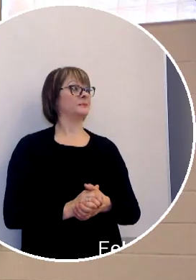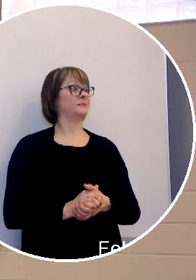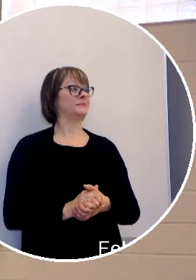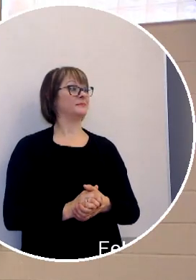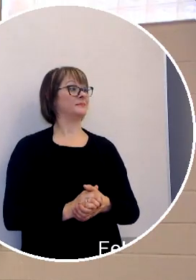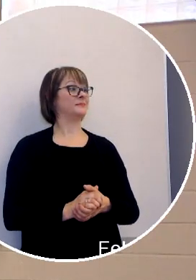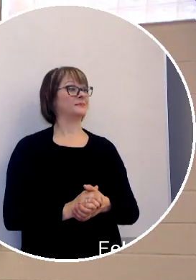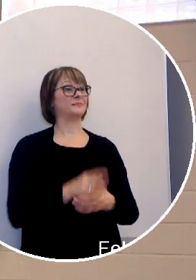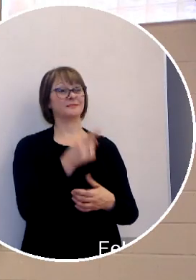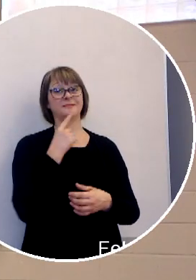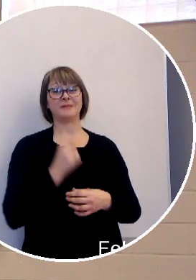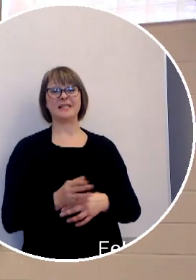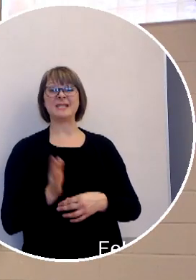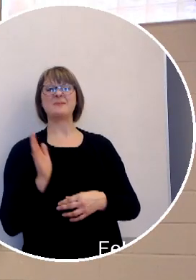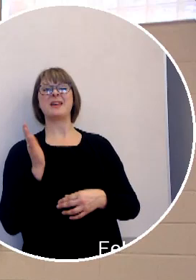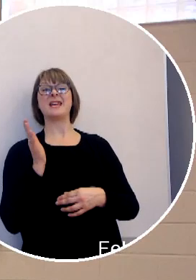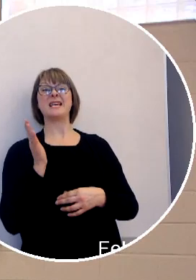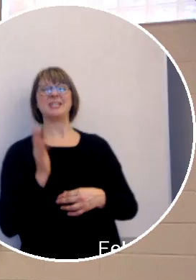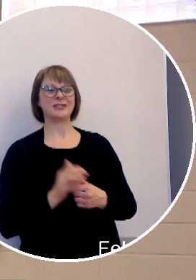Okay.